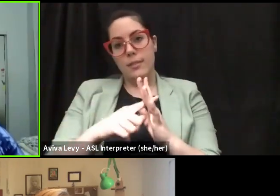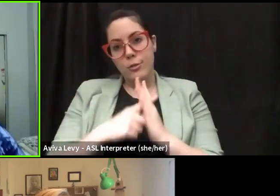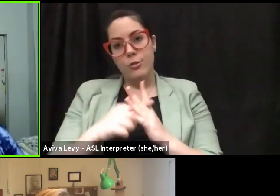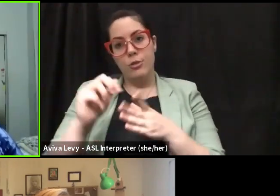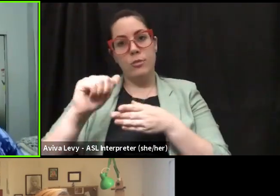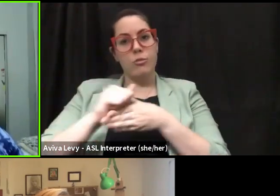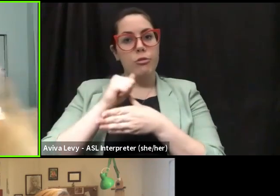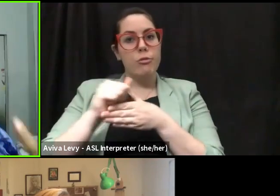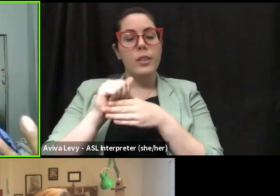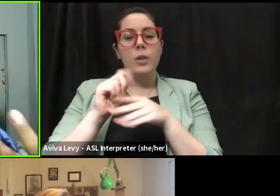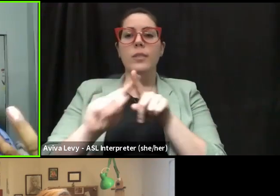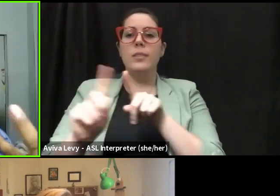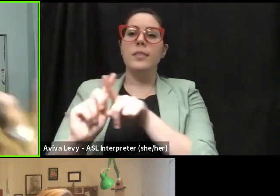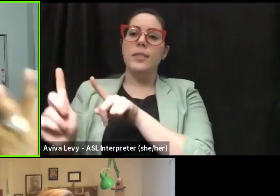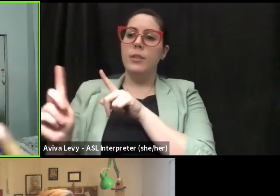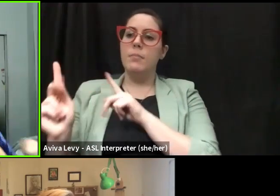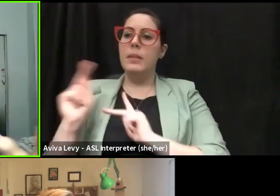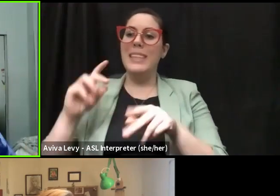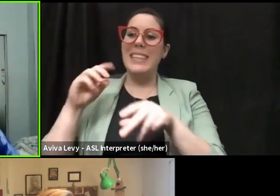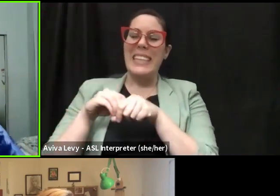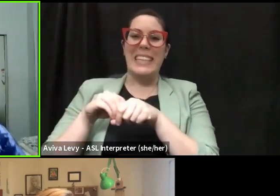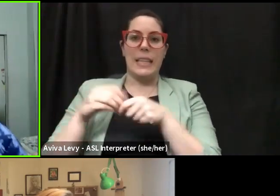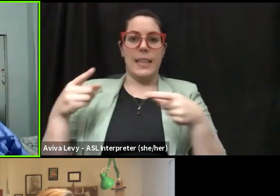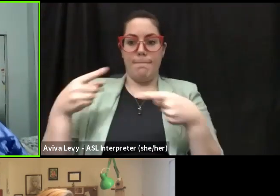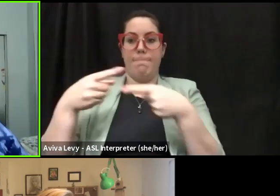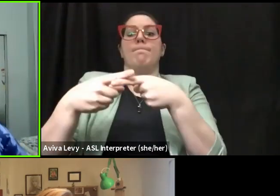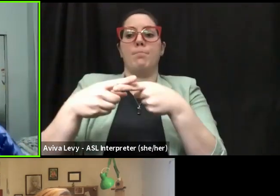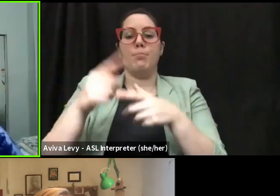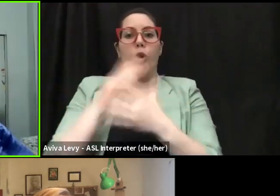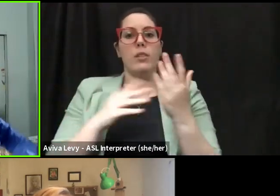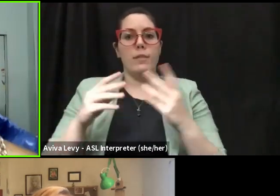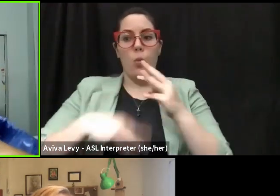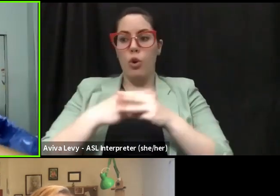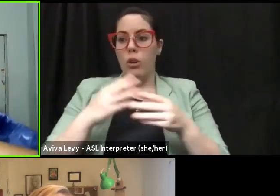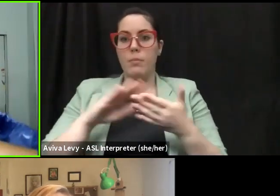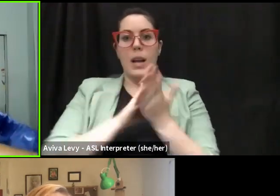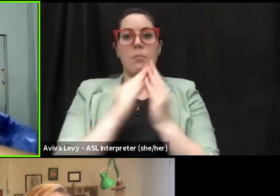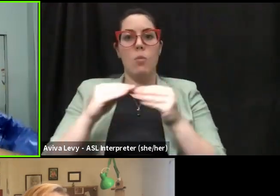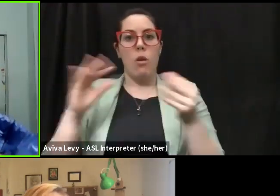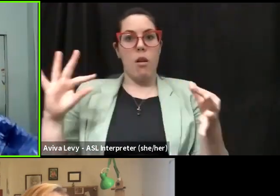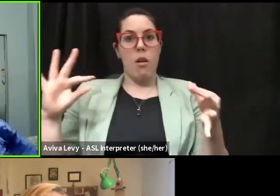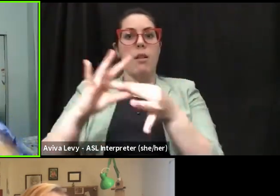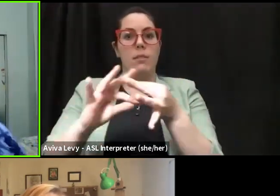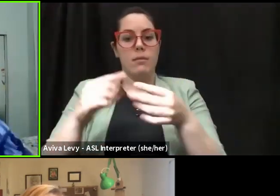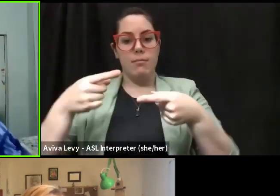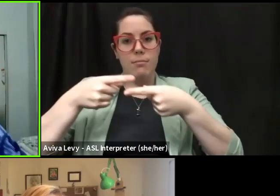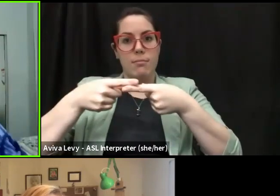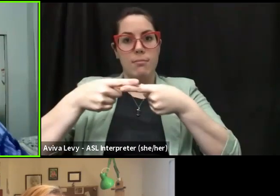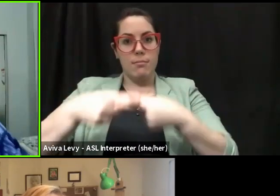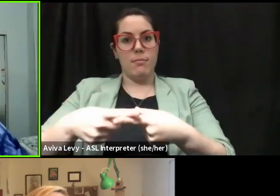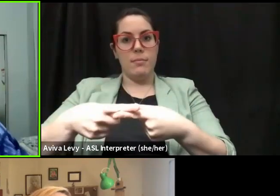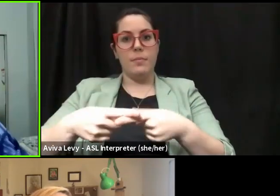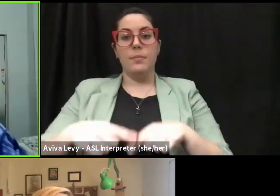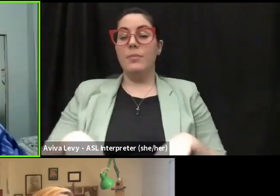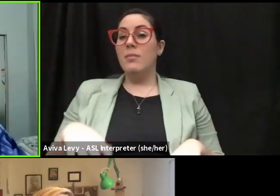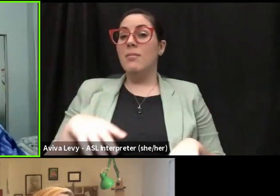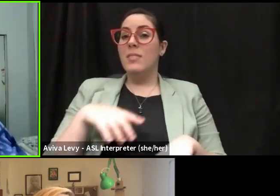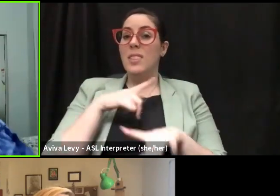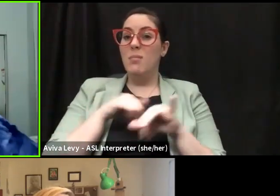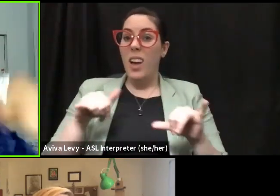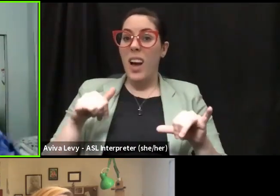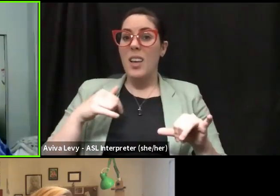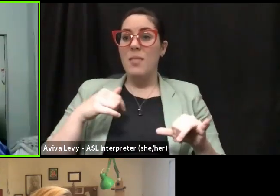different people in our intersection world. But then also there's this, also this looking out into the community